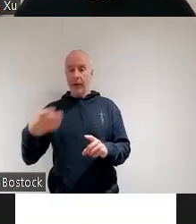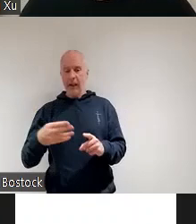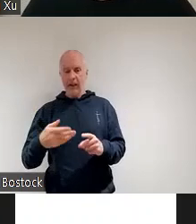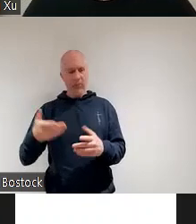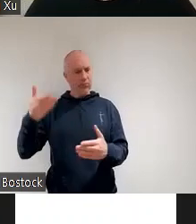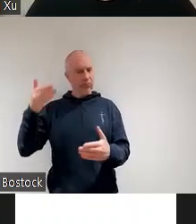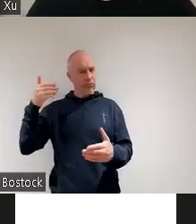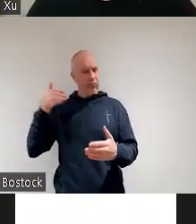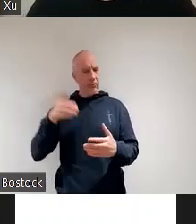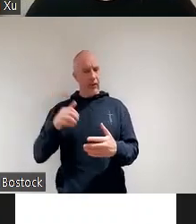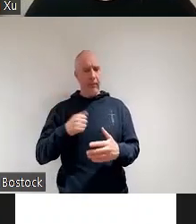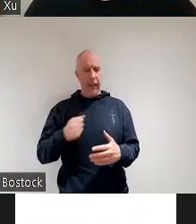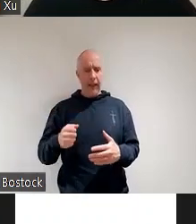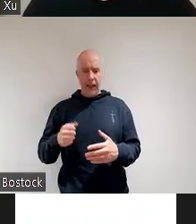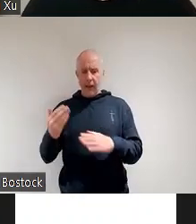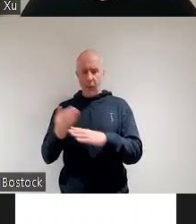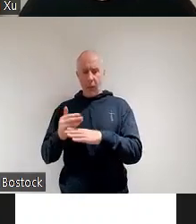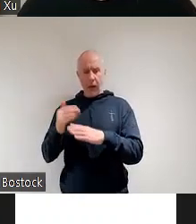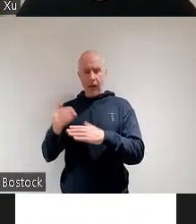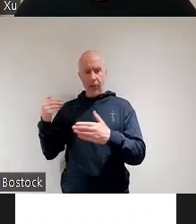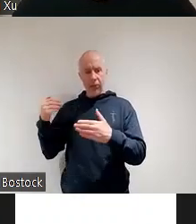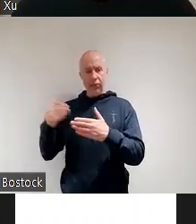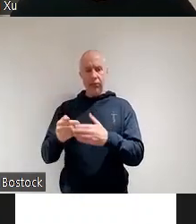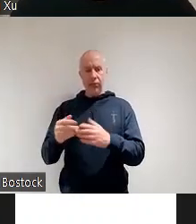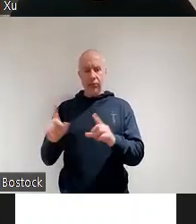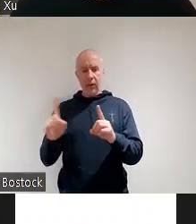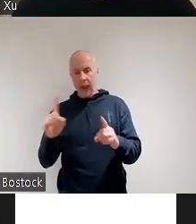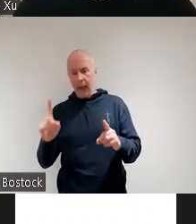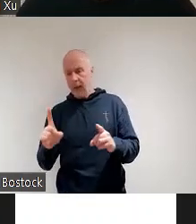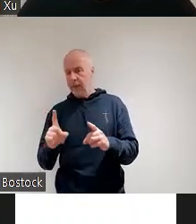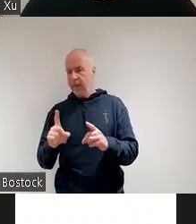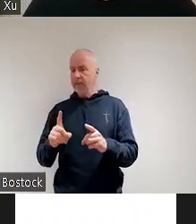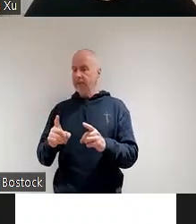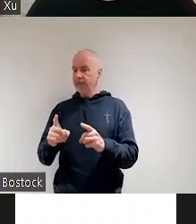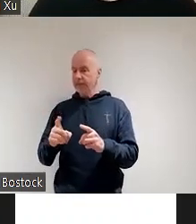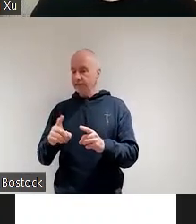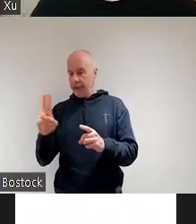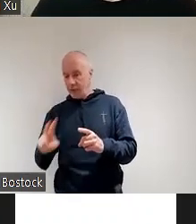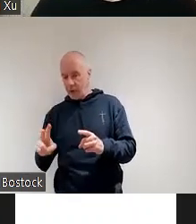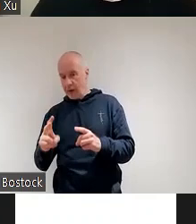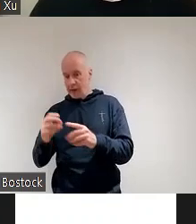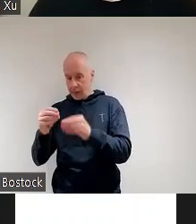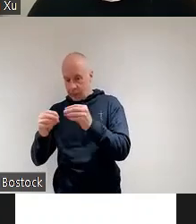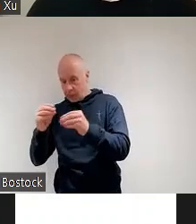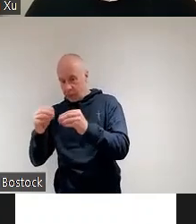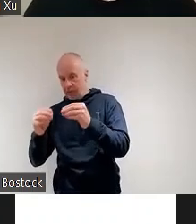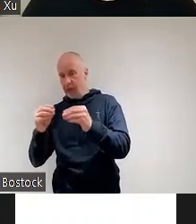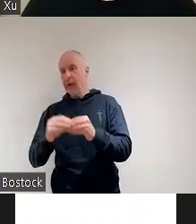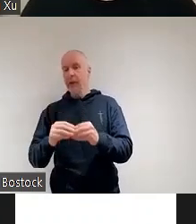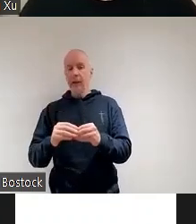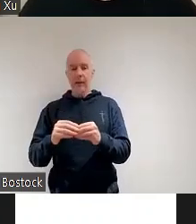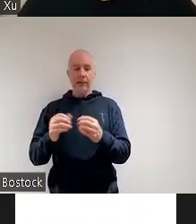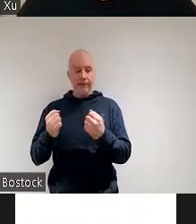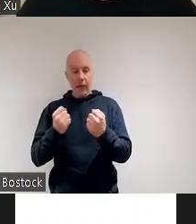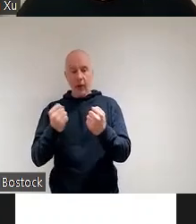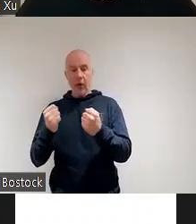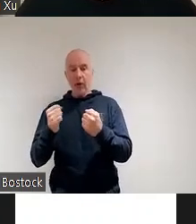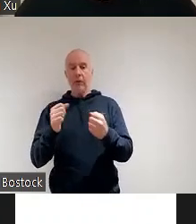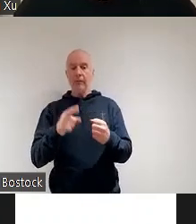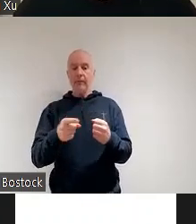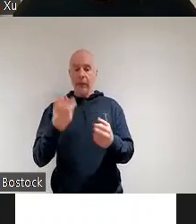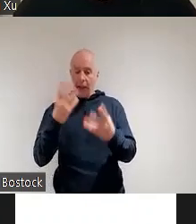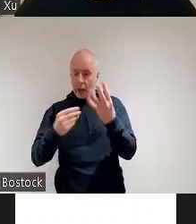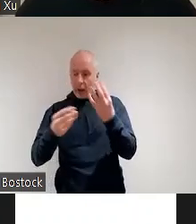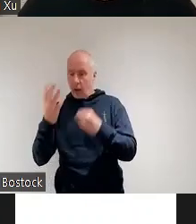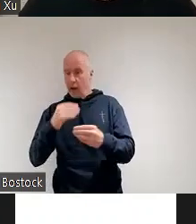My background was about power electronics and the drives. So I have been working, learning and working on